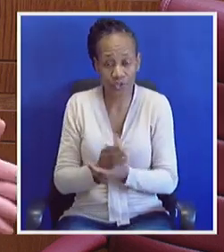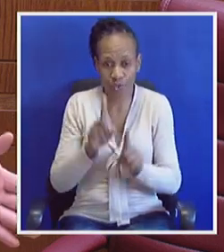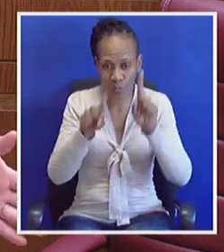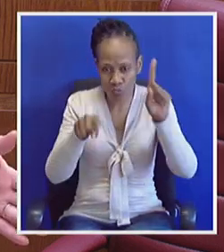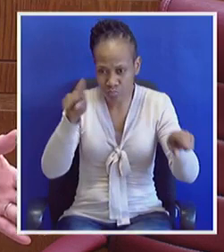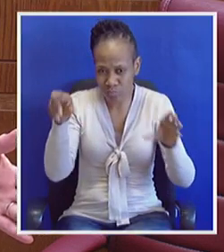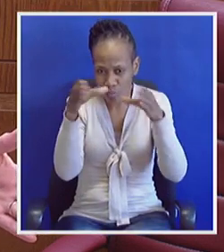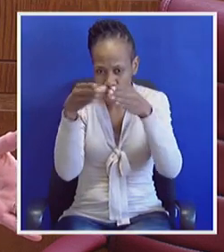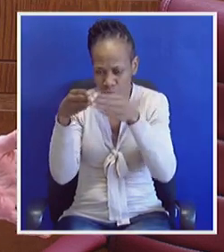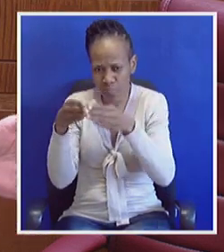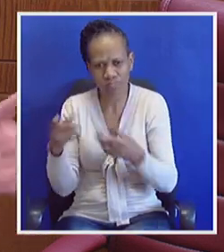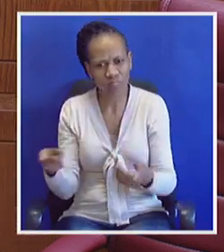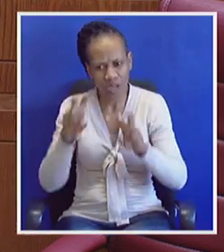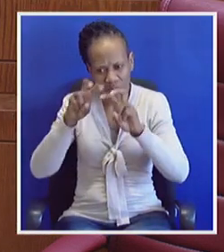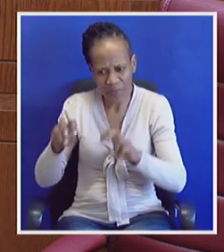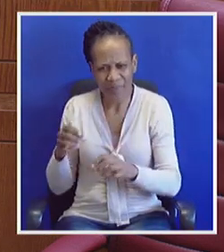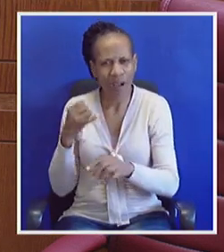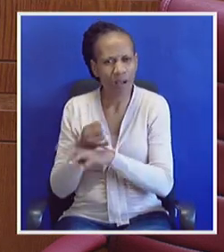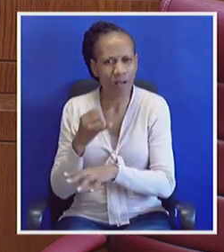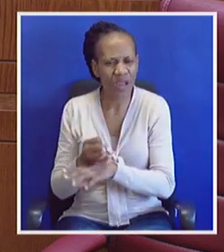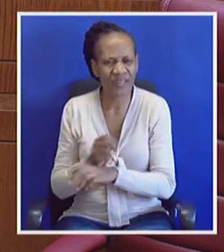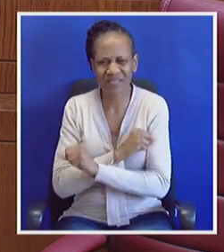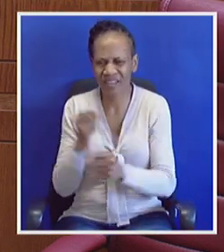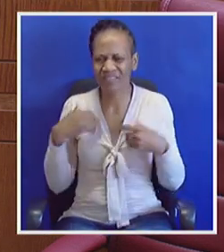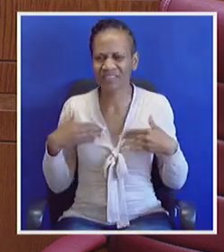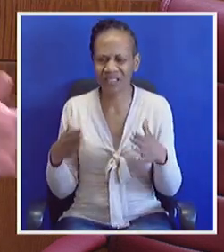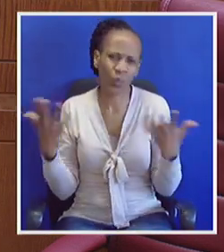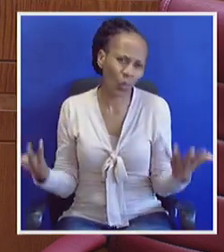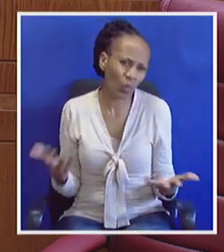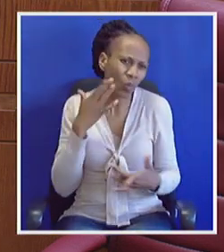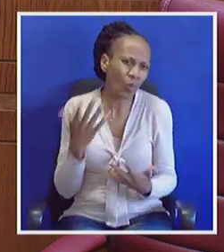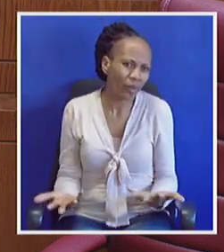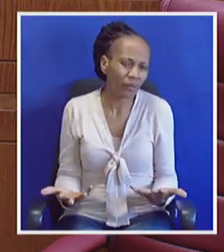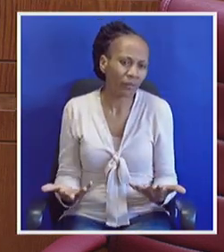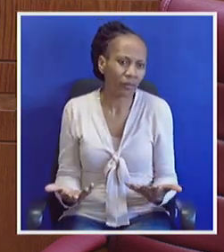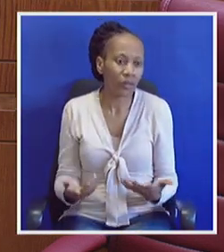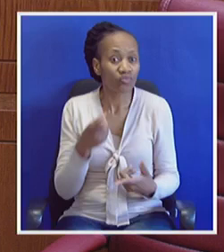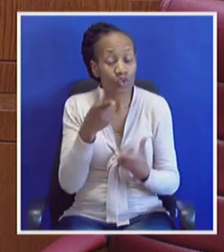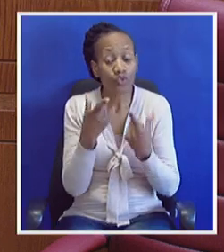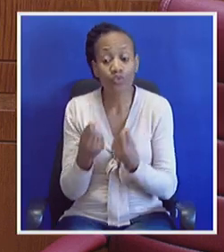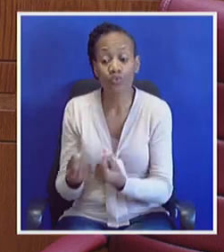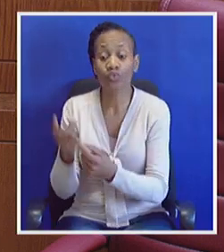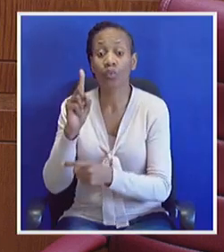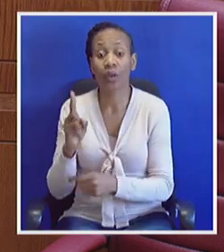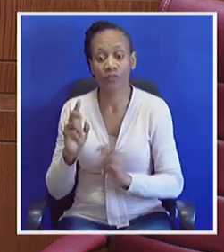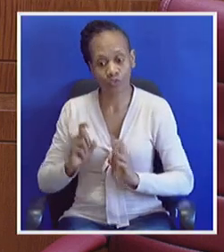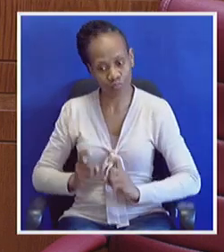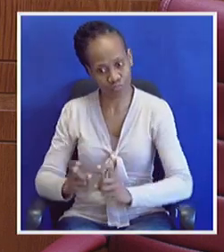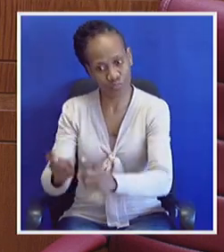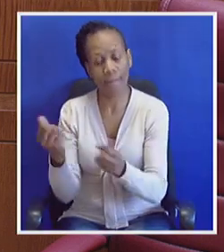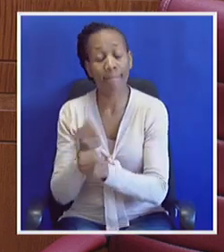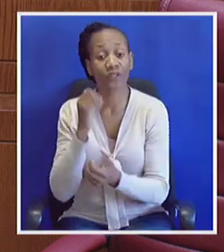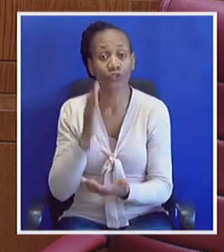why didn't you start the investigation, when are you starting to investigate, and what are you going to do to speed this up and make